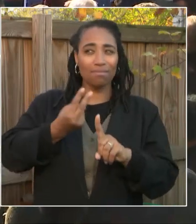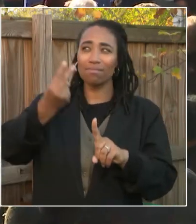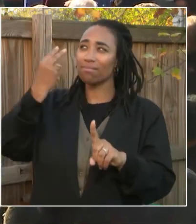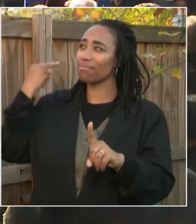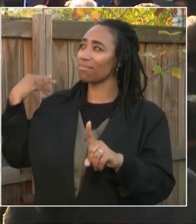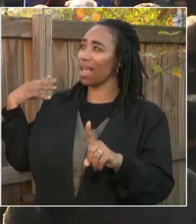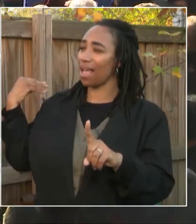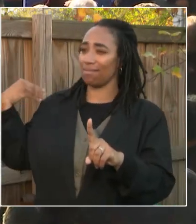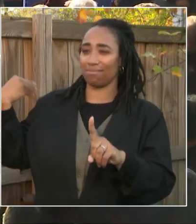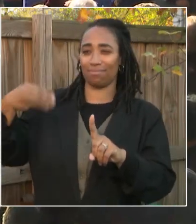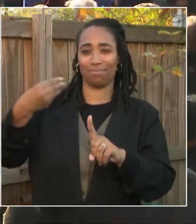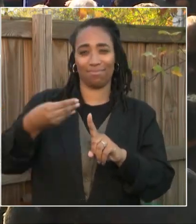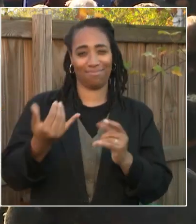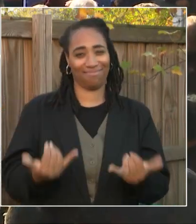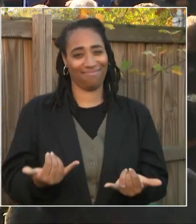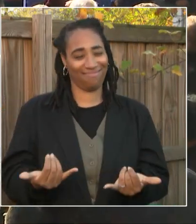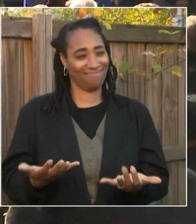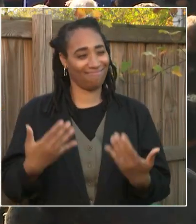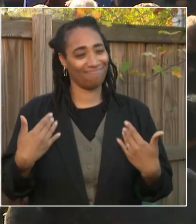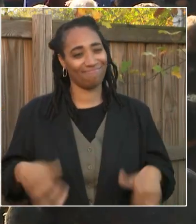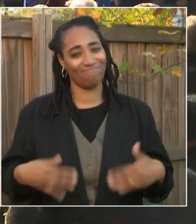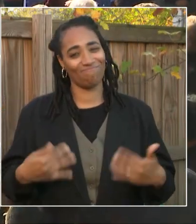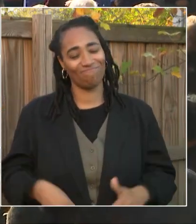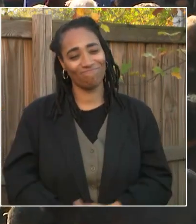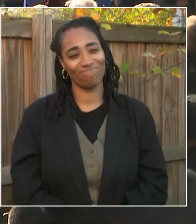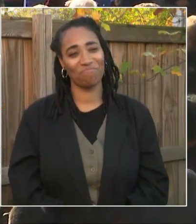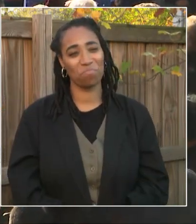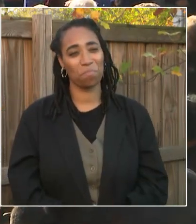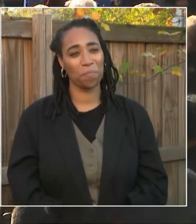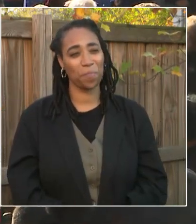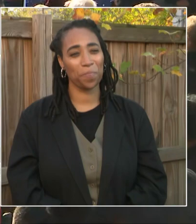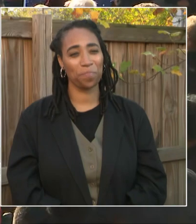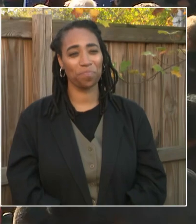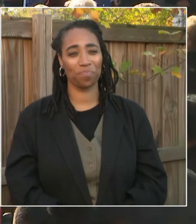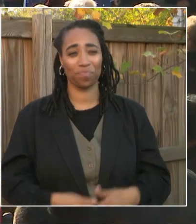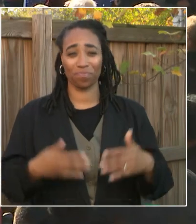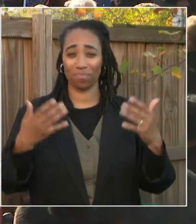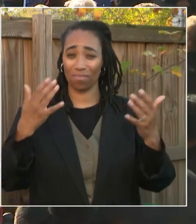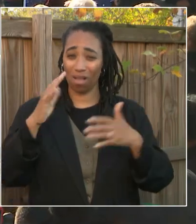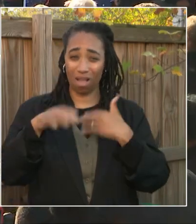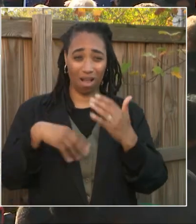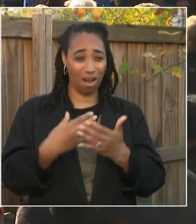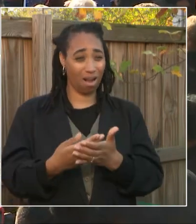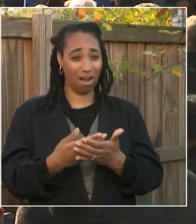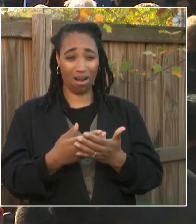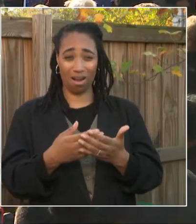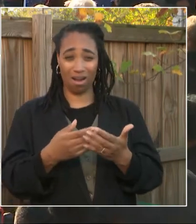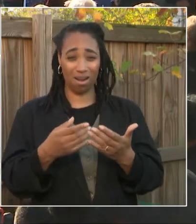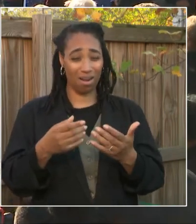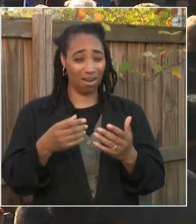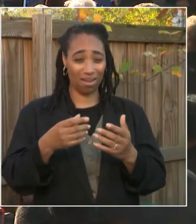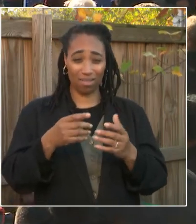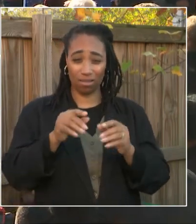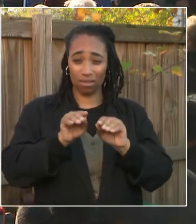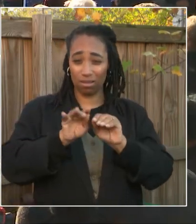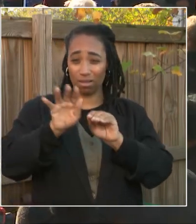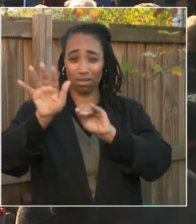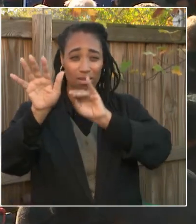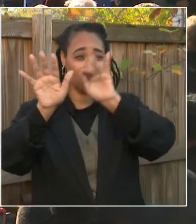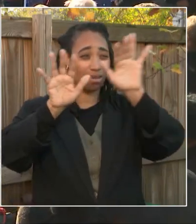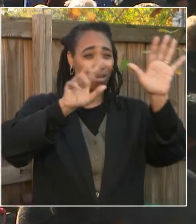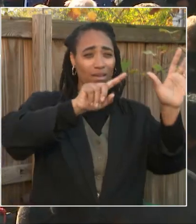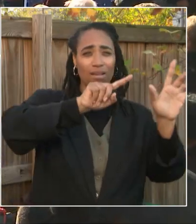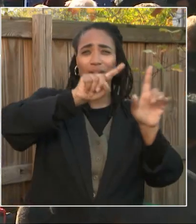far past us, but an ancestral legacy that goes all the way to the continent. That we lift up a drumbeat that goes across centuries. It